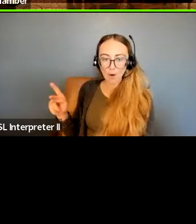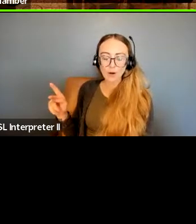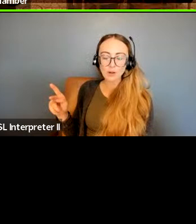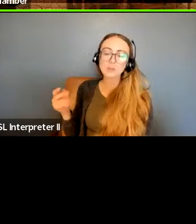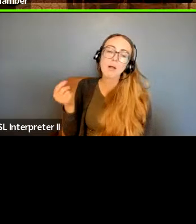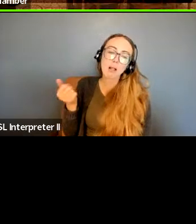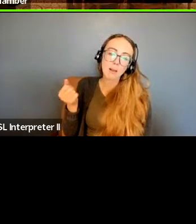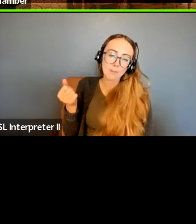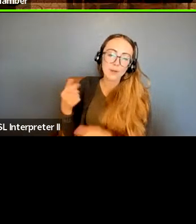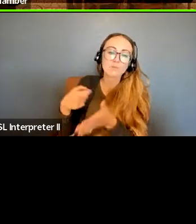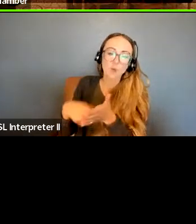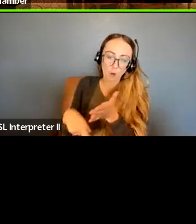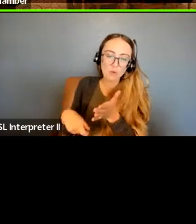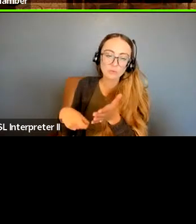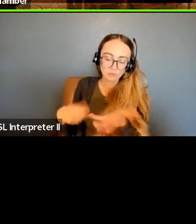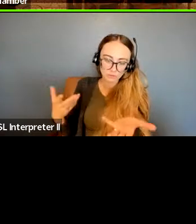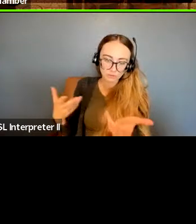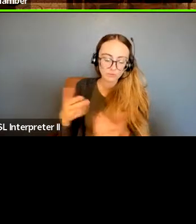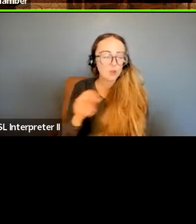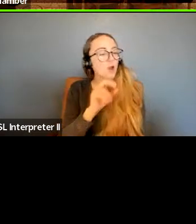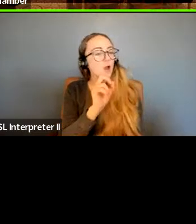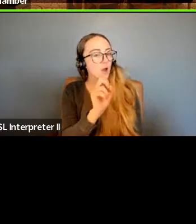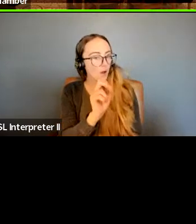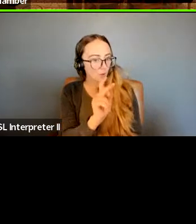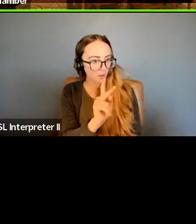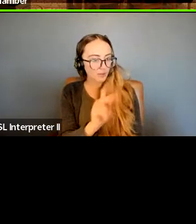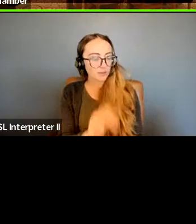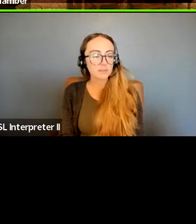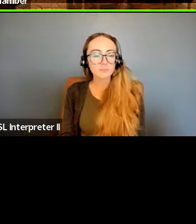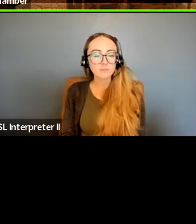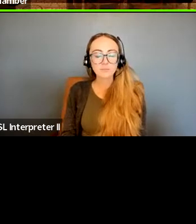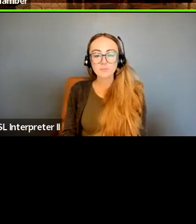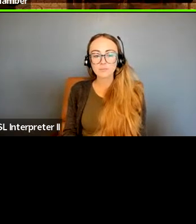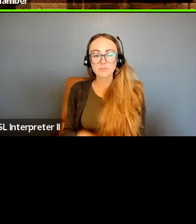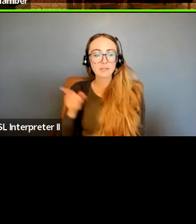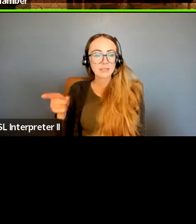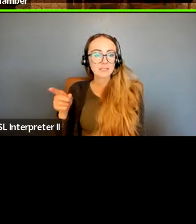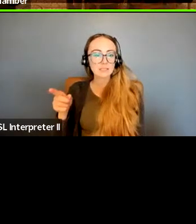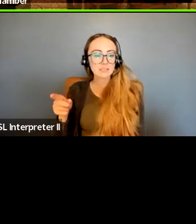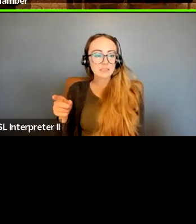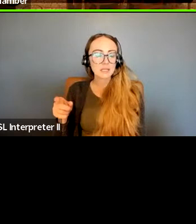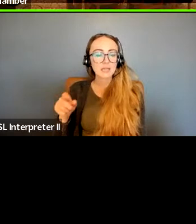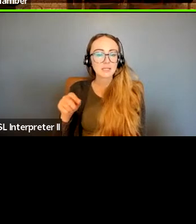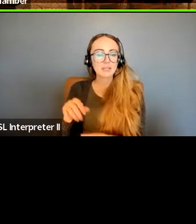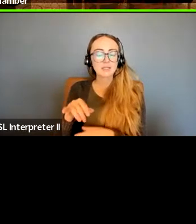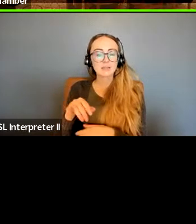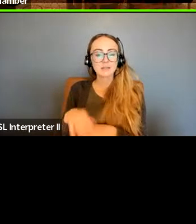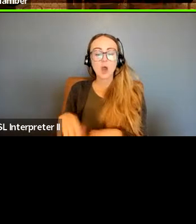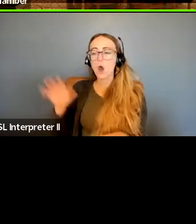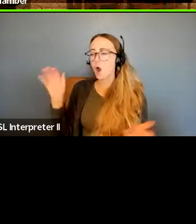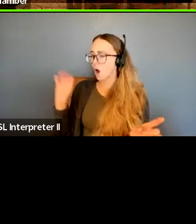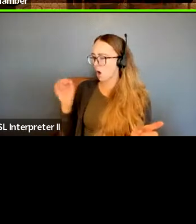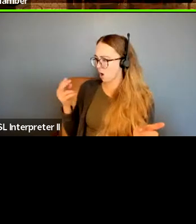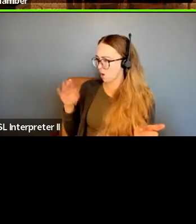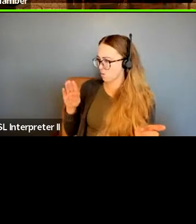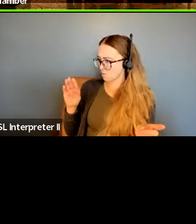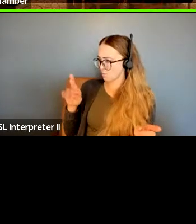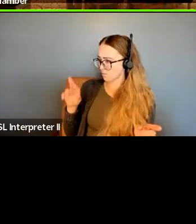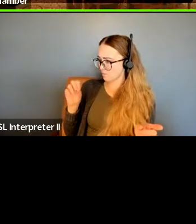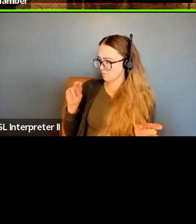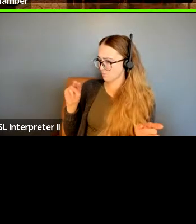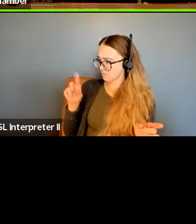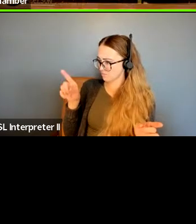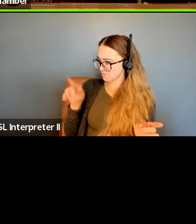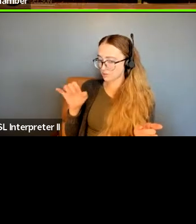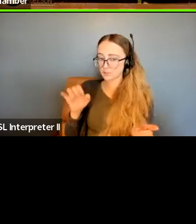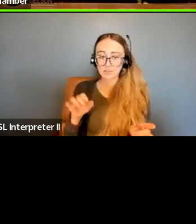cost associated with that. Okay. An interpretive sign. Oh, bronze and such. Well, I'm